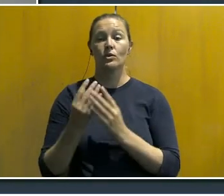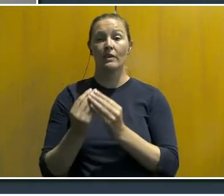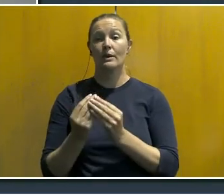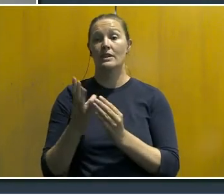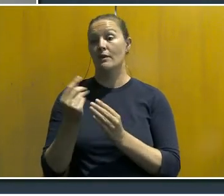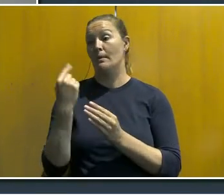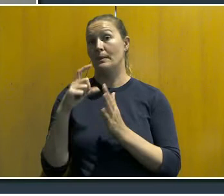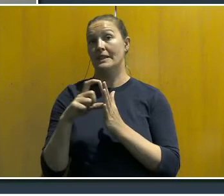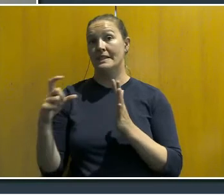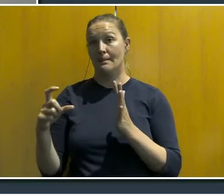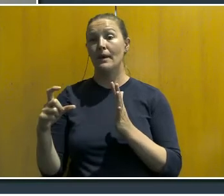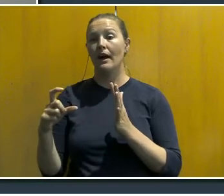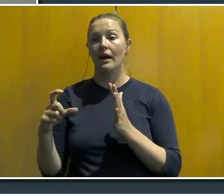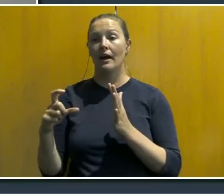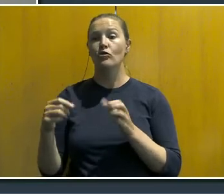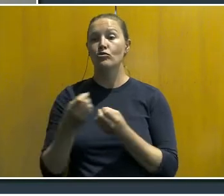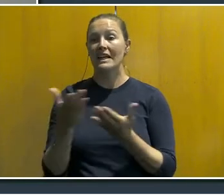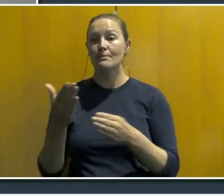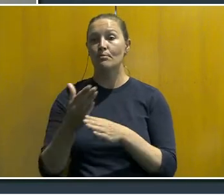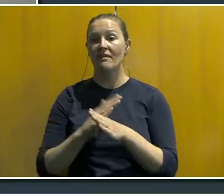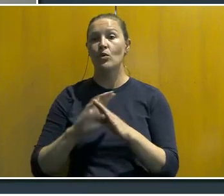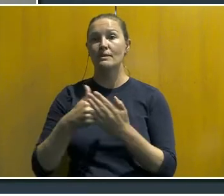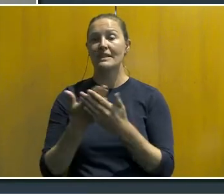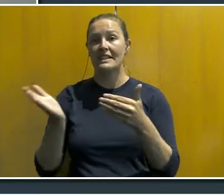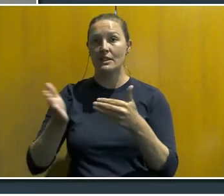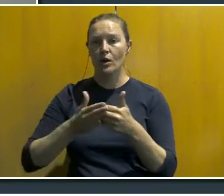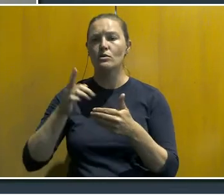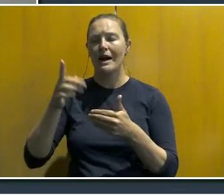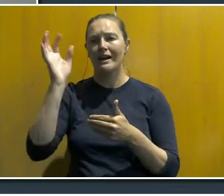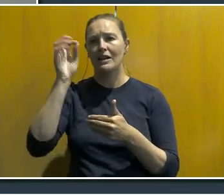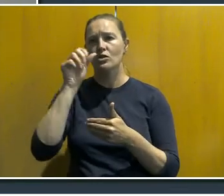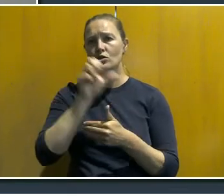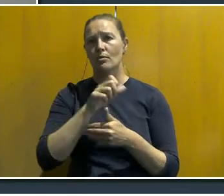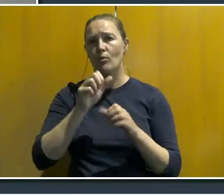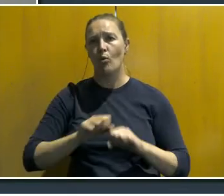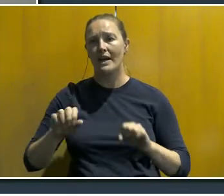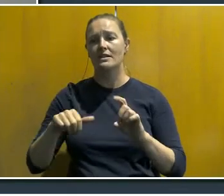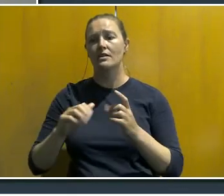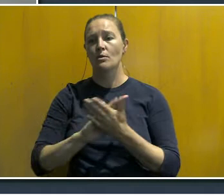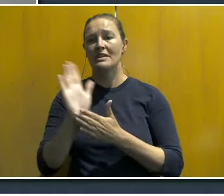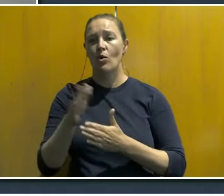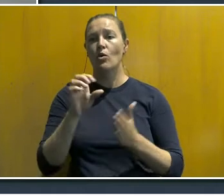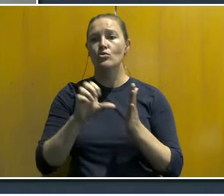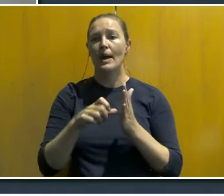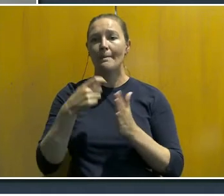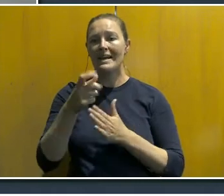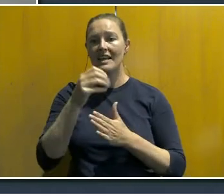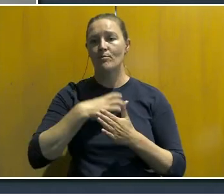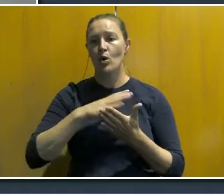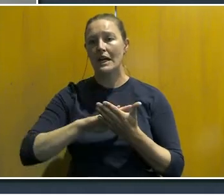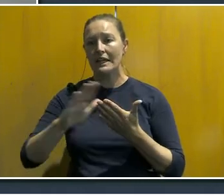were released in time for submissions closing, why couldn't council have waited so all Napier ratepayers received a more accurate